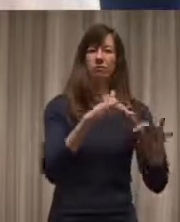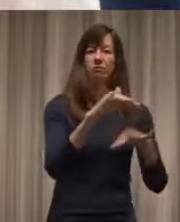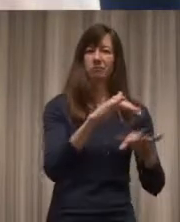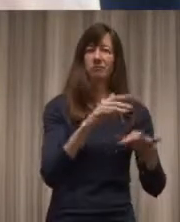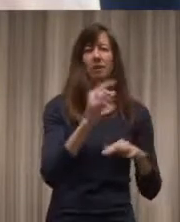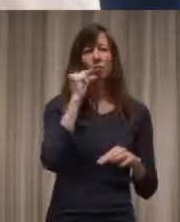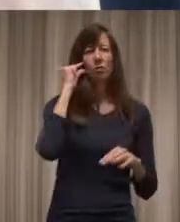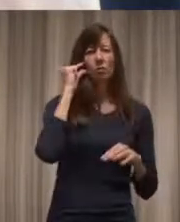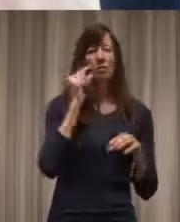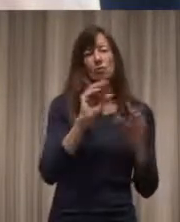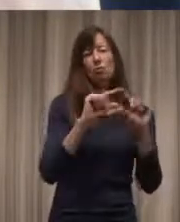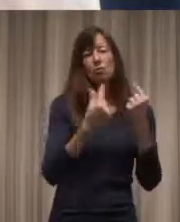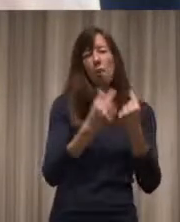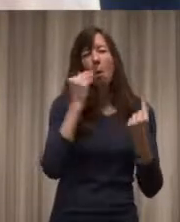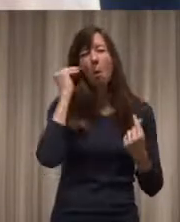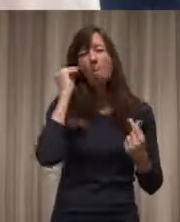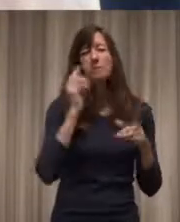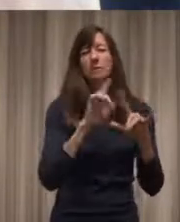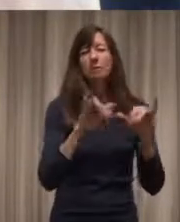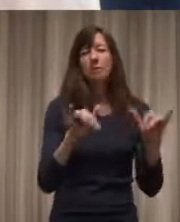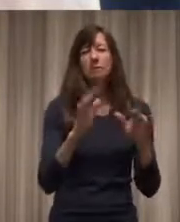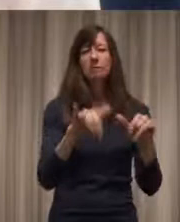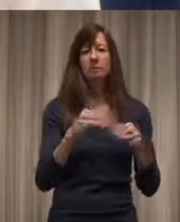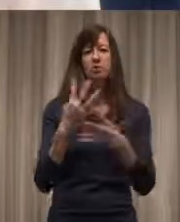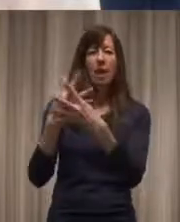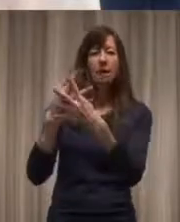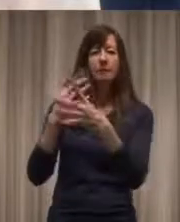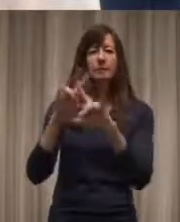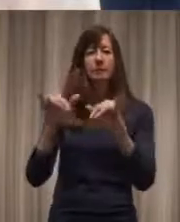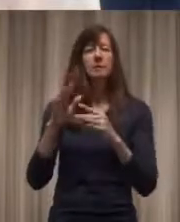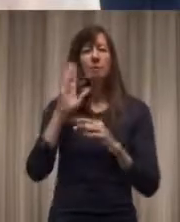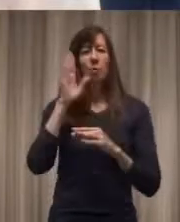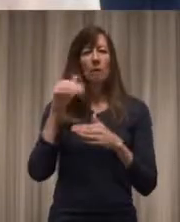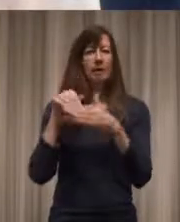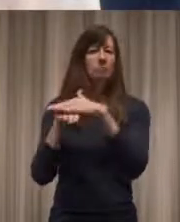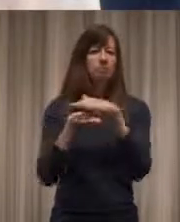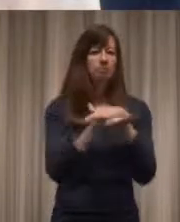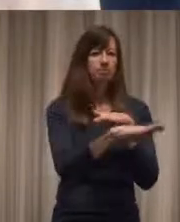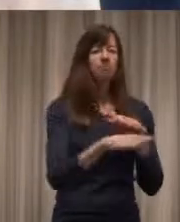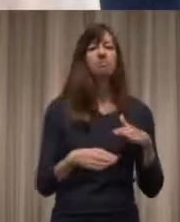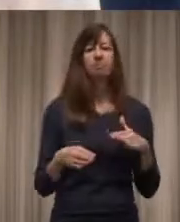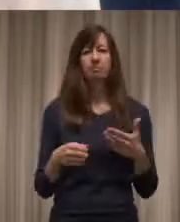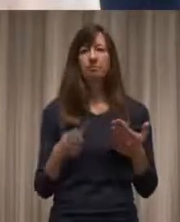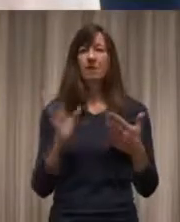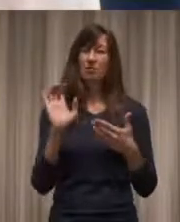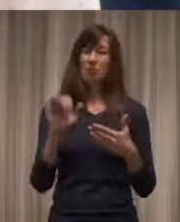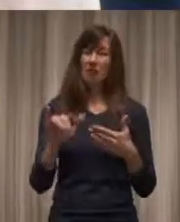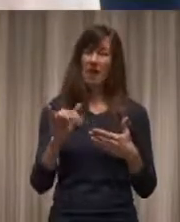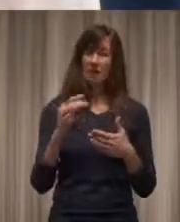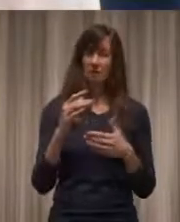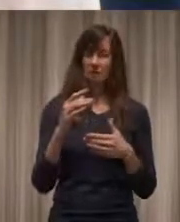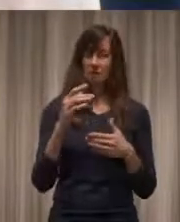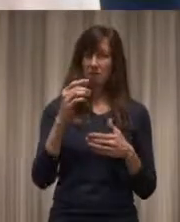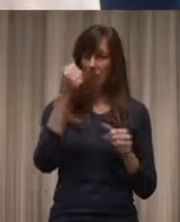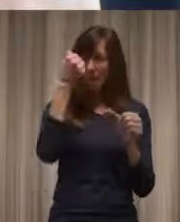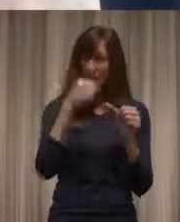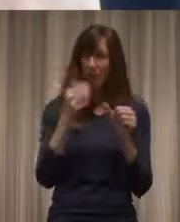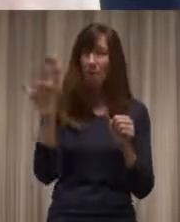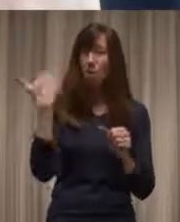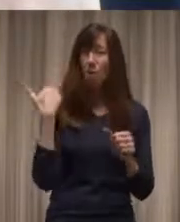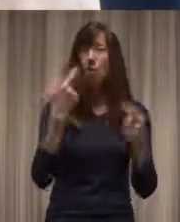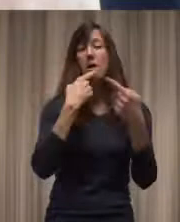I said about where some of our clusters are, they are in these group and congregate facilities, and that is rightly where we are